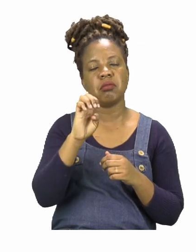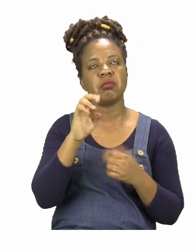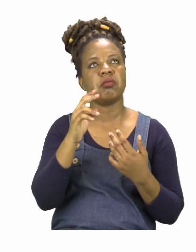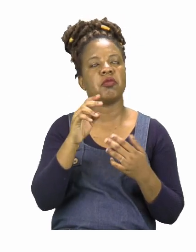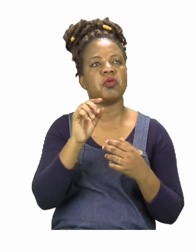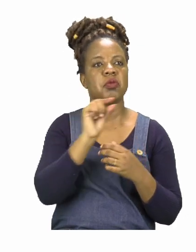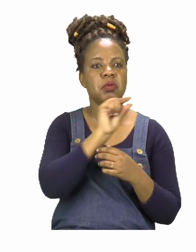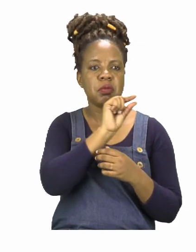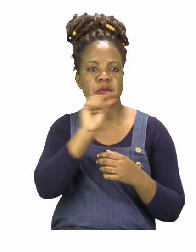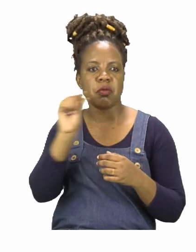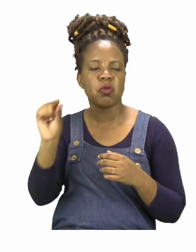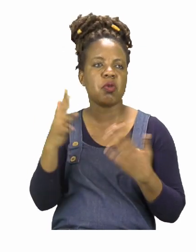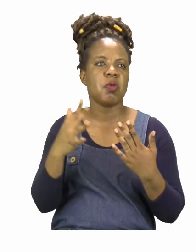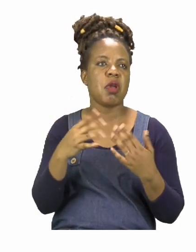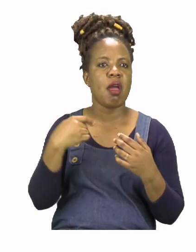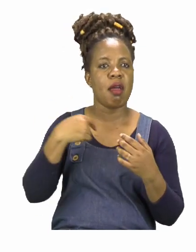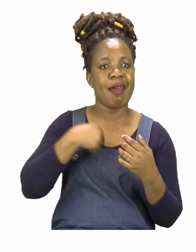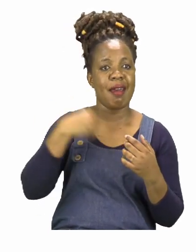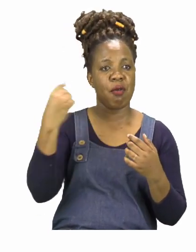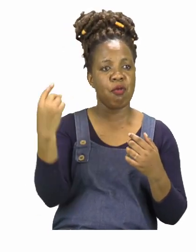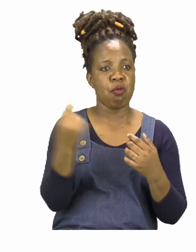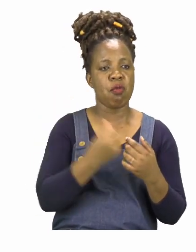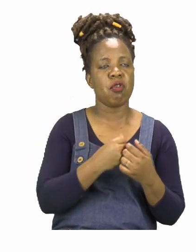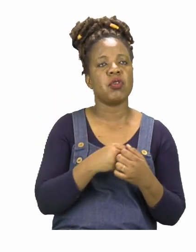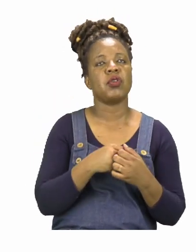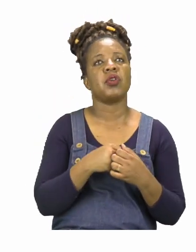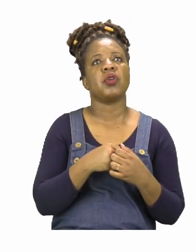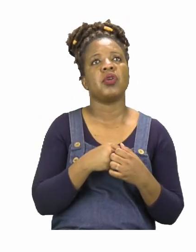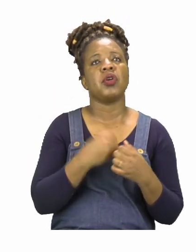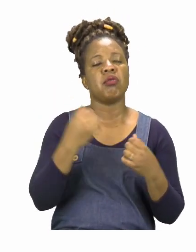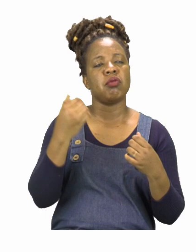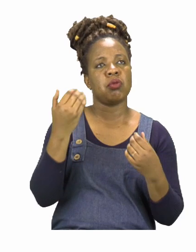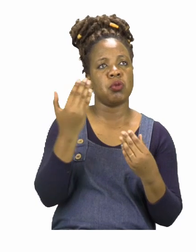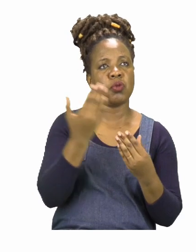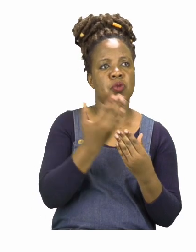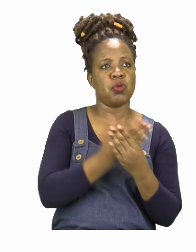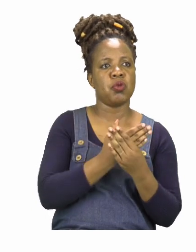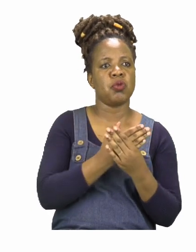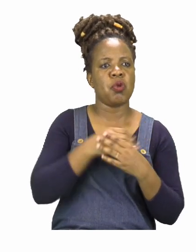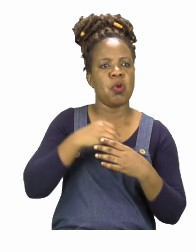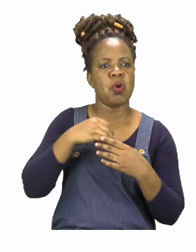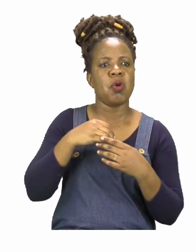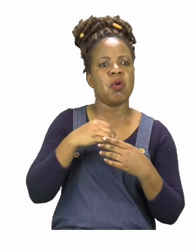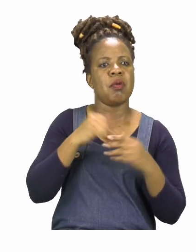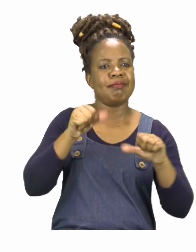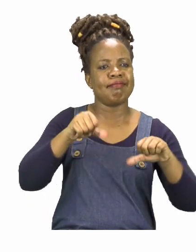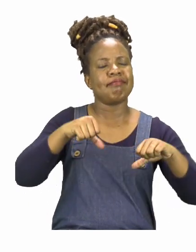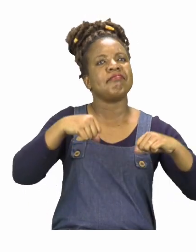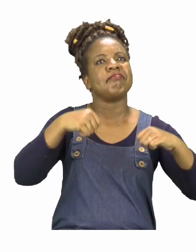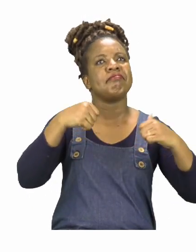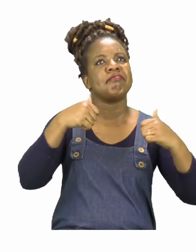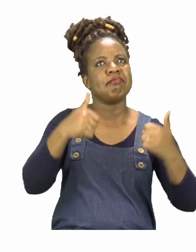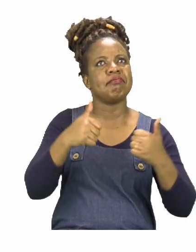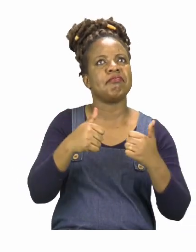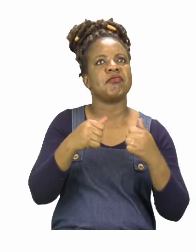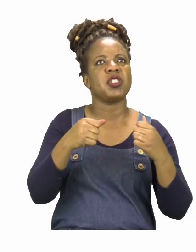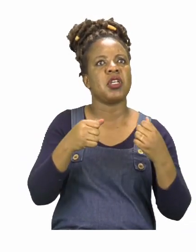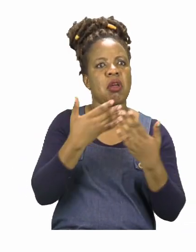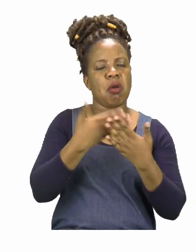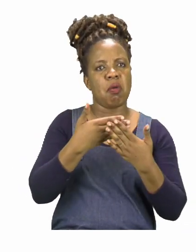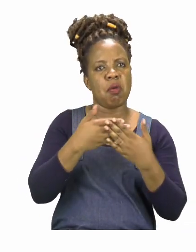nose. The next word is the word clean. Now, the word clean is the opposite of